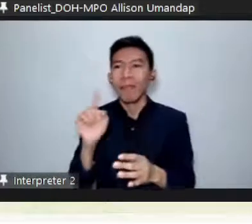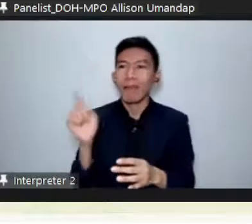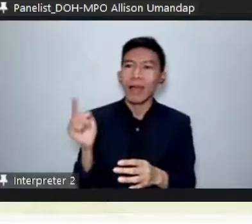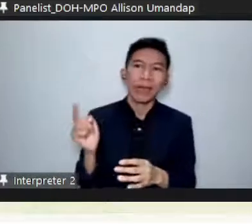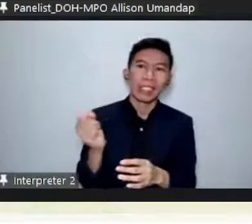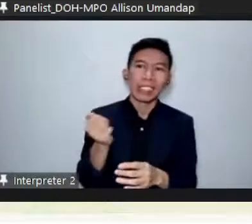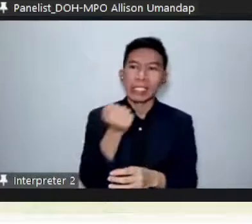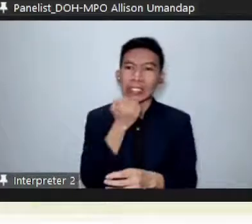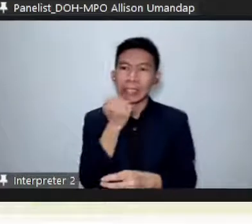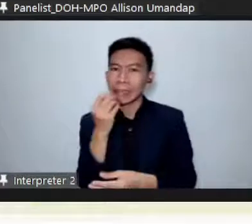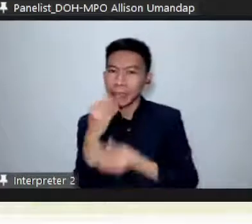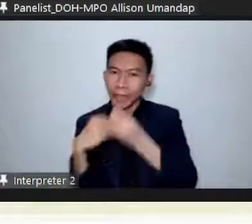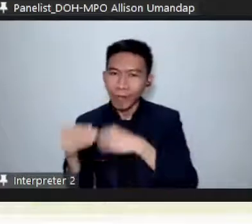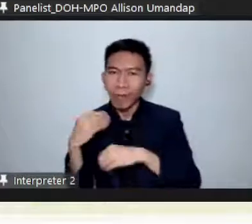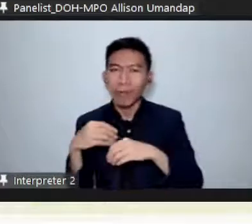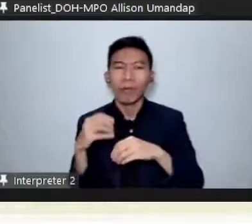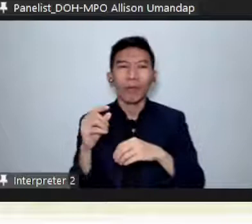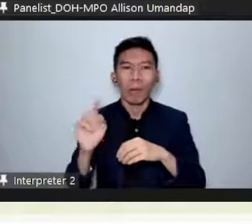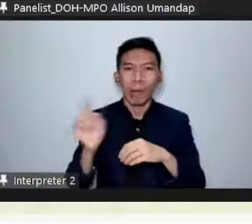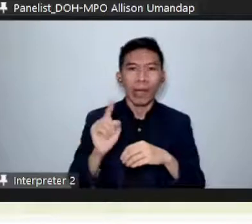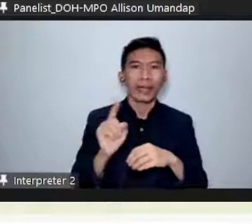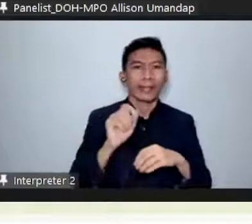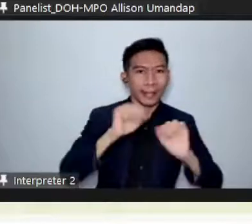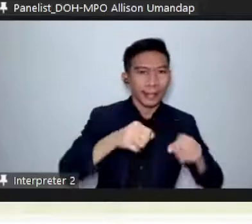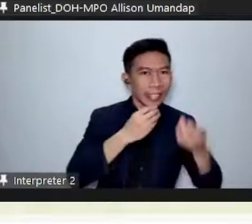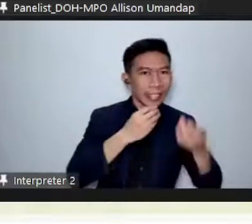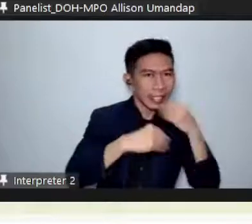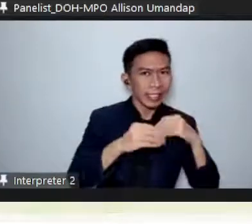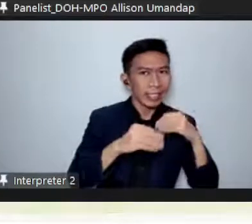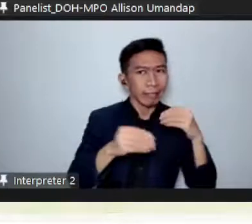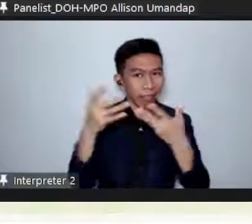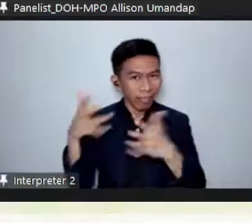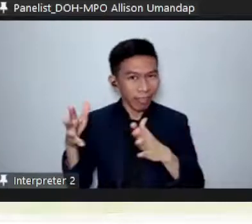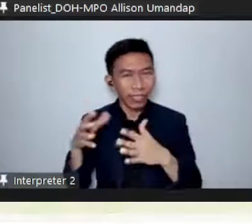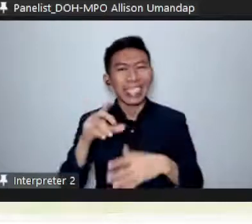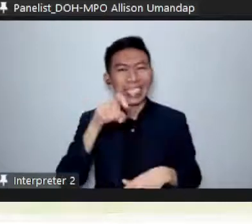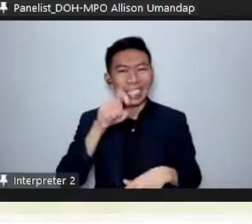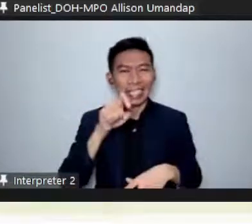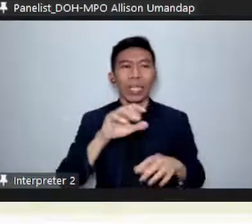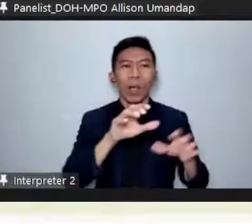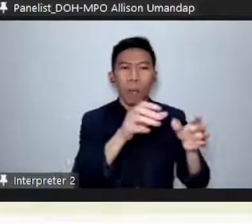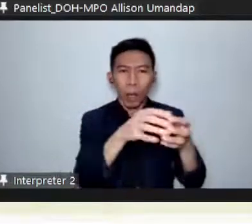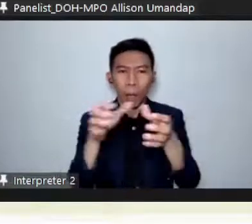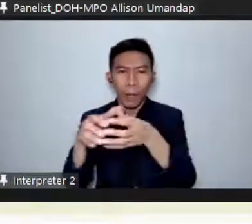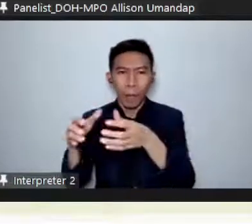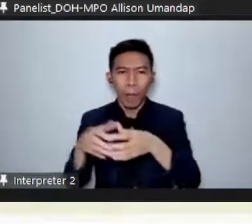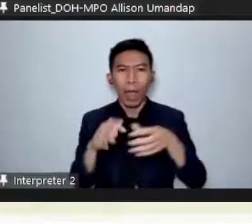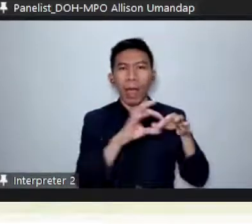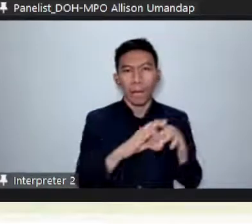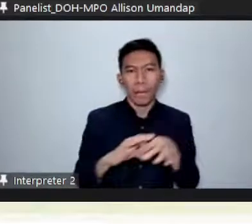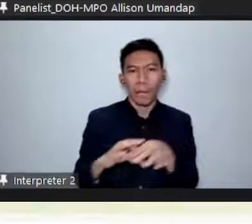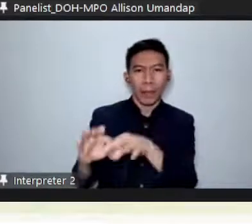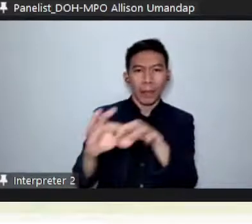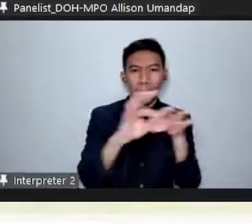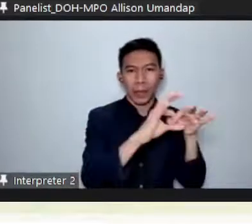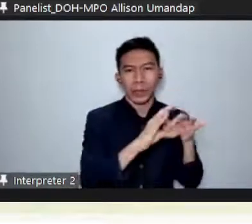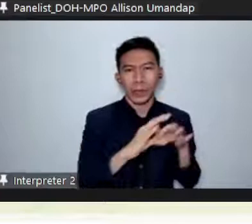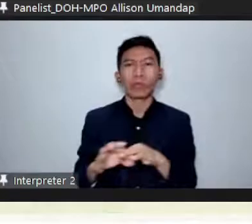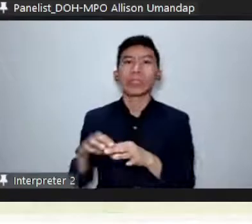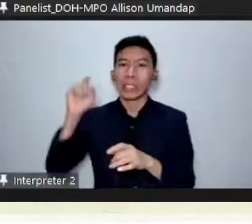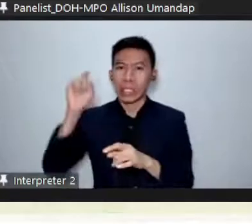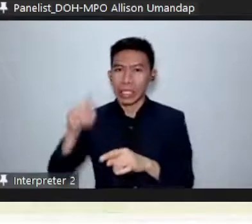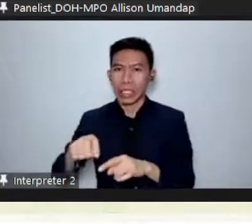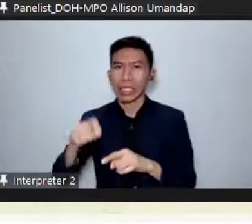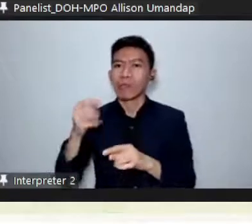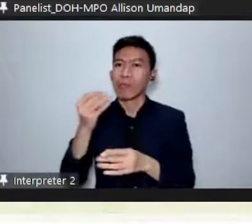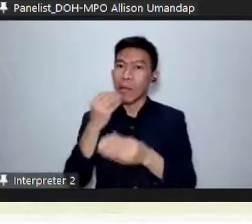but having multi-sectoral collaboration in order to ensure that the healthier diets are actually more affordable